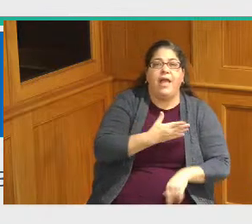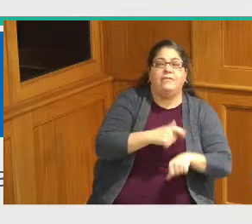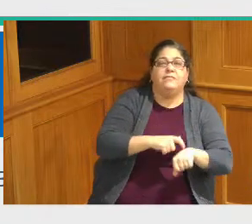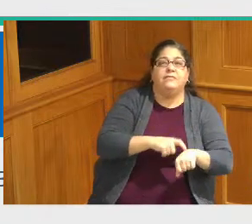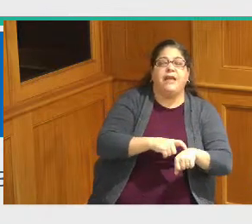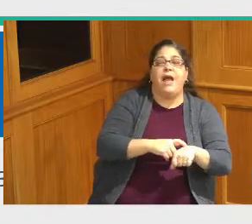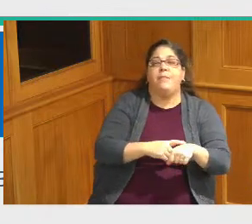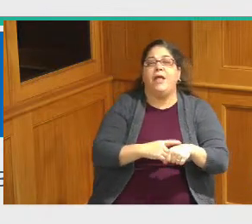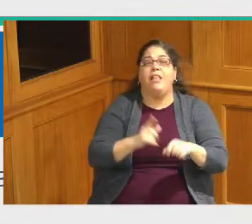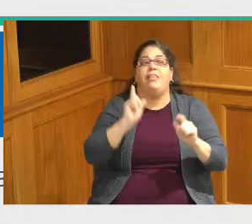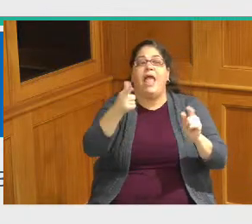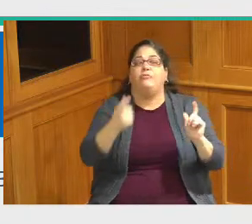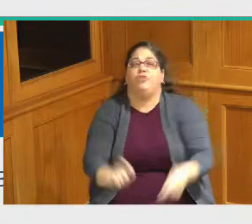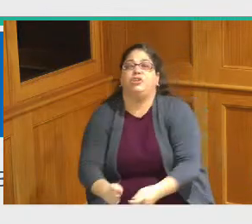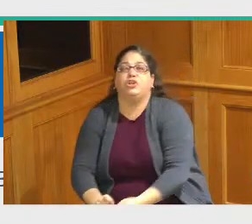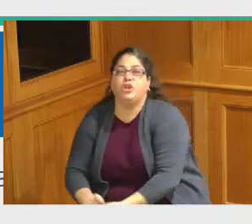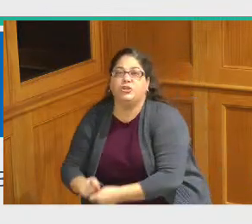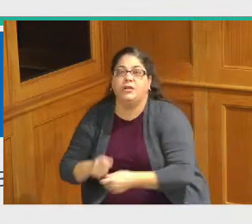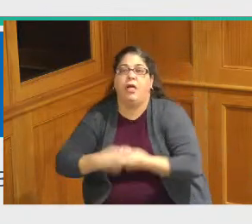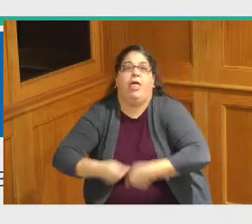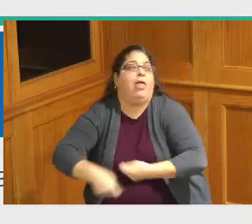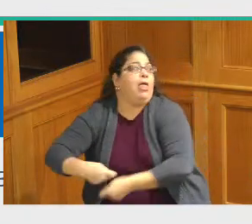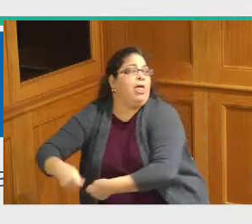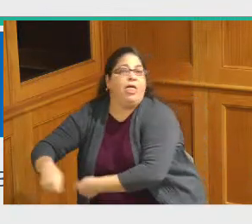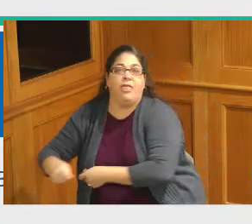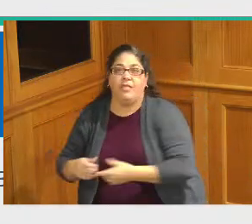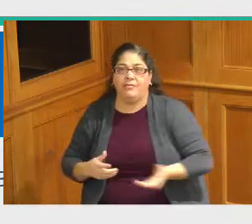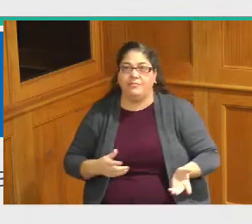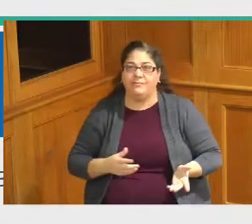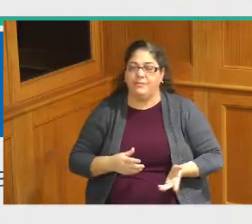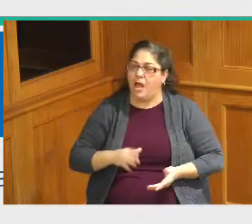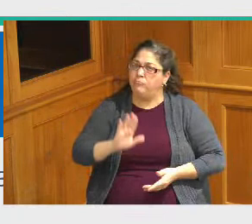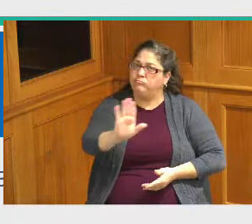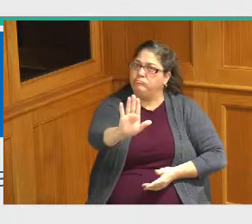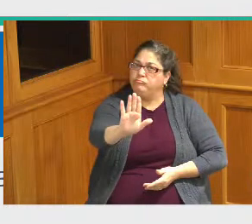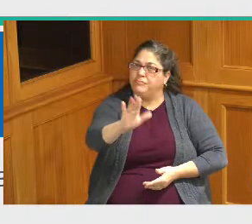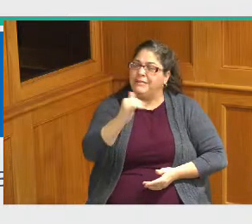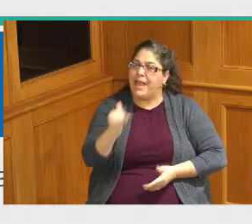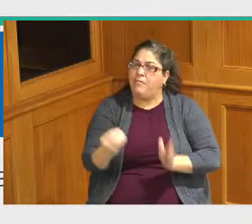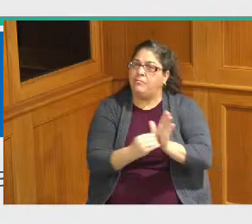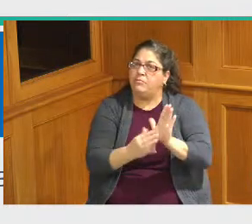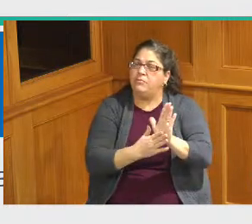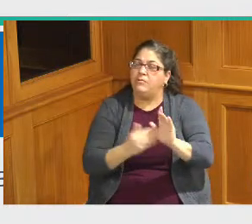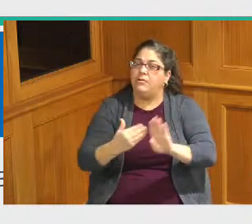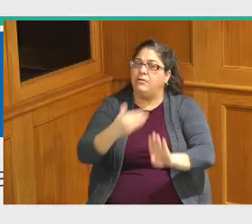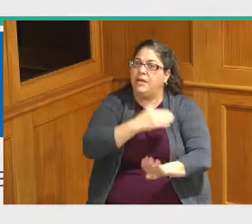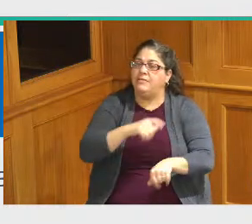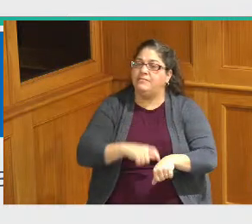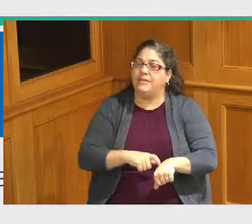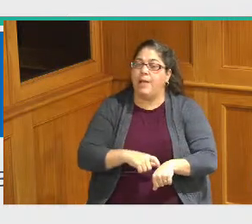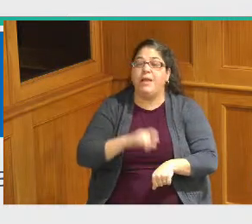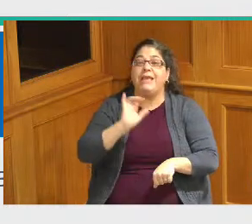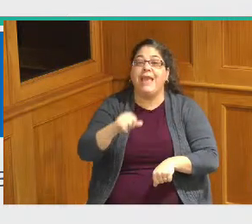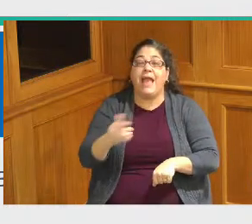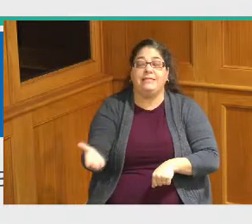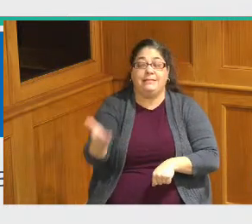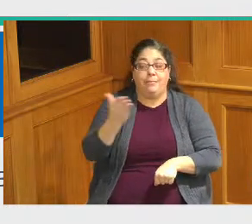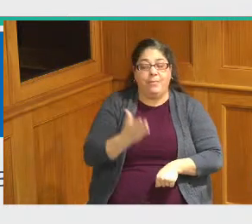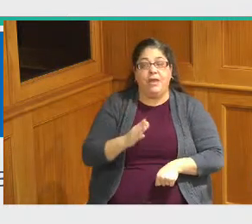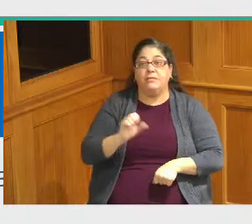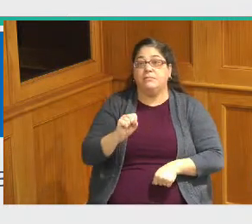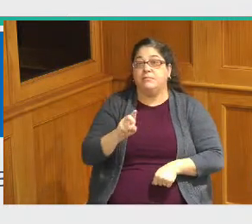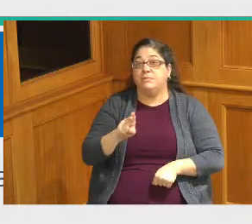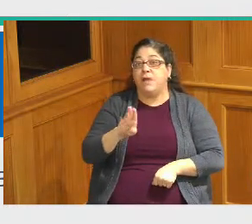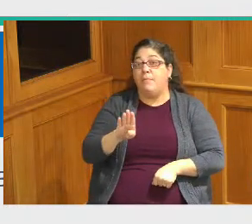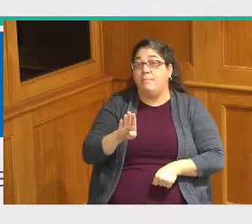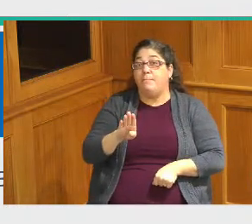later. Well, now we know, and if they don't use it, there's a violation of contract. Now they can submit a substitution,